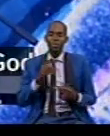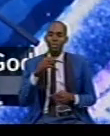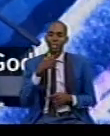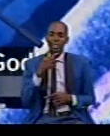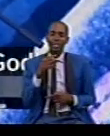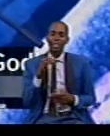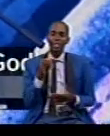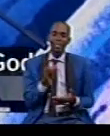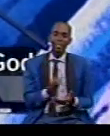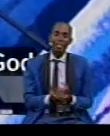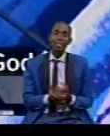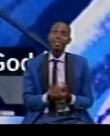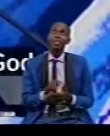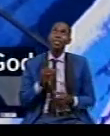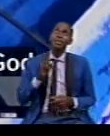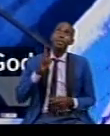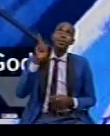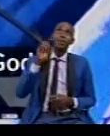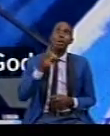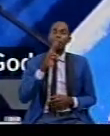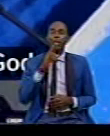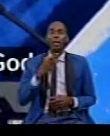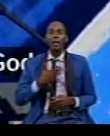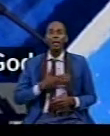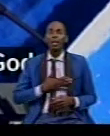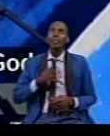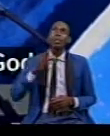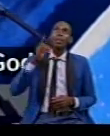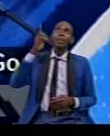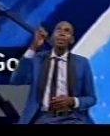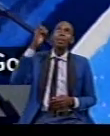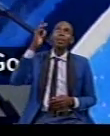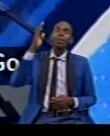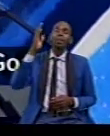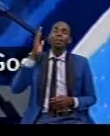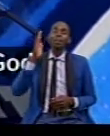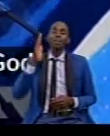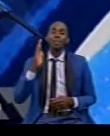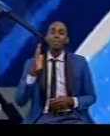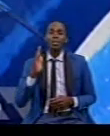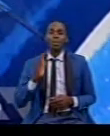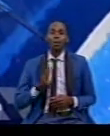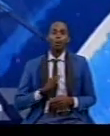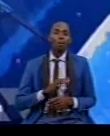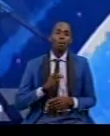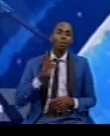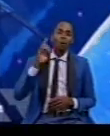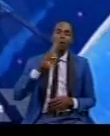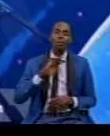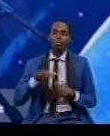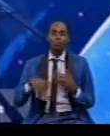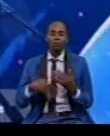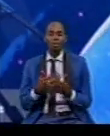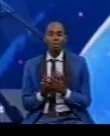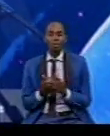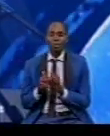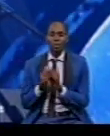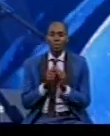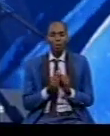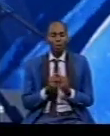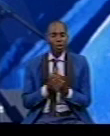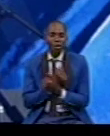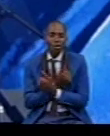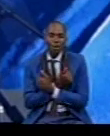for forever, and of his kingdom there shall be no end. That kingdom will